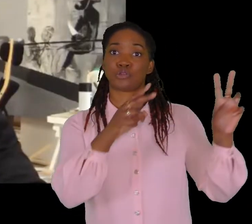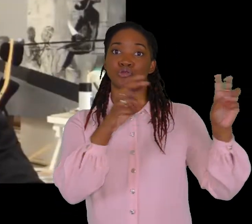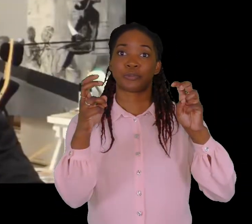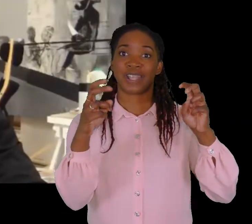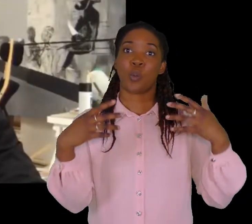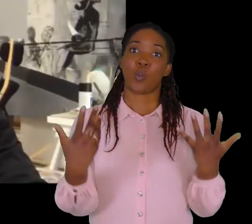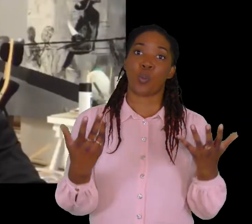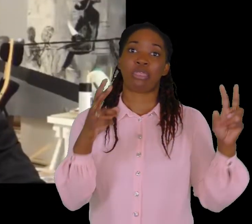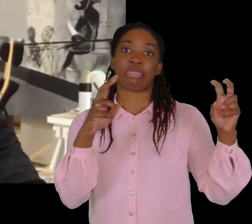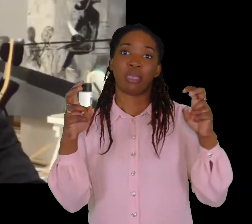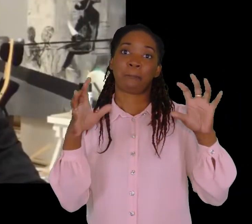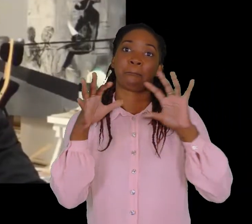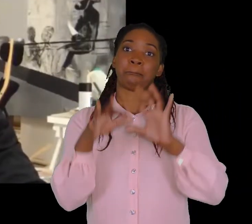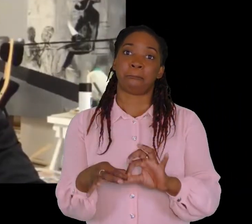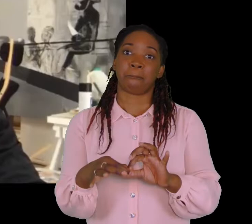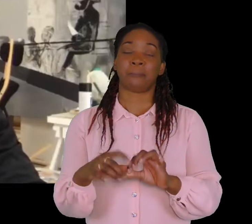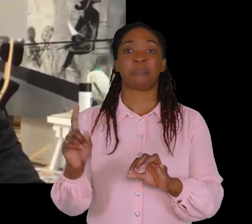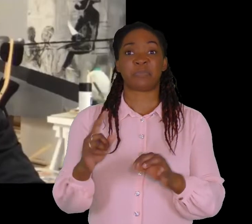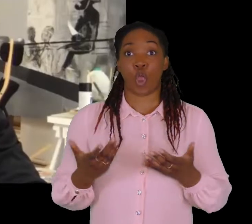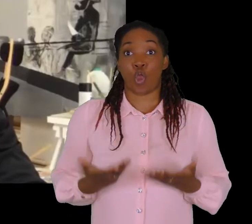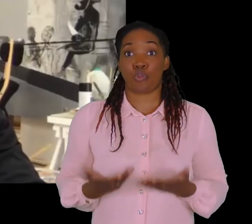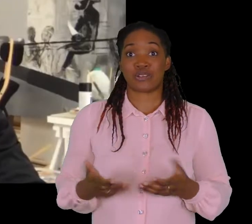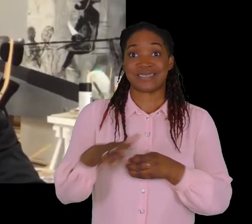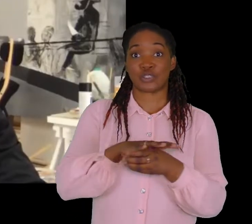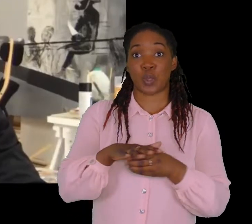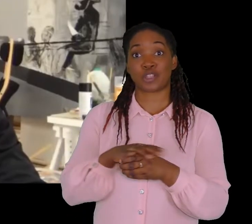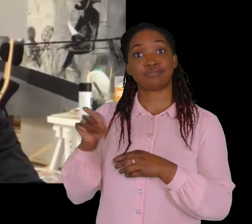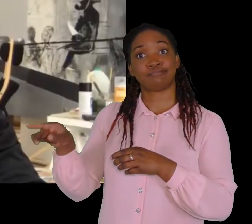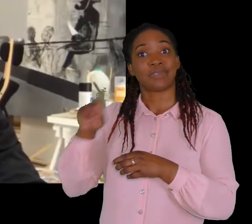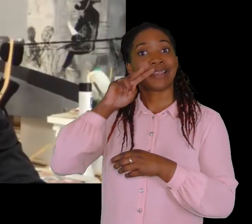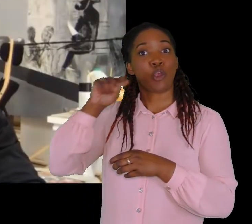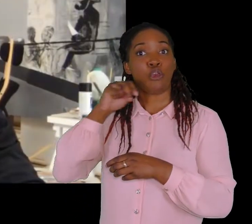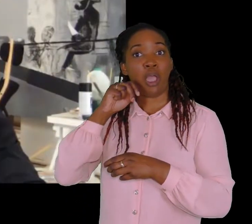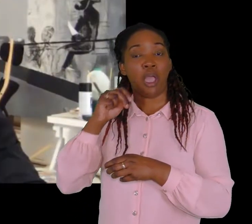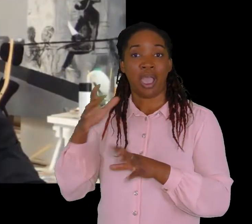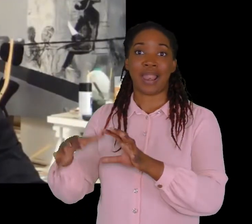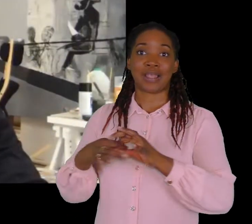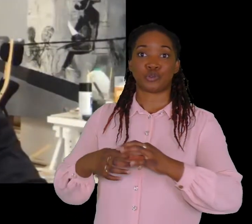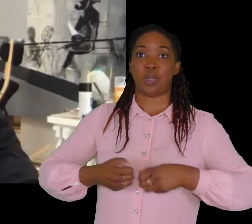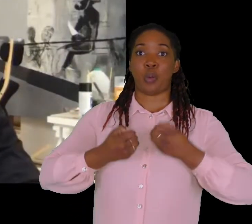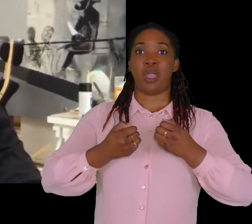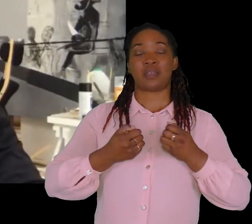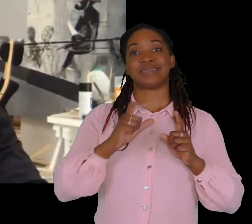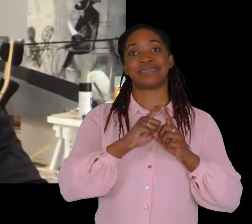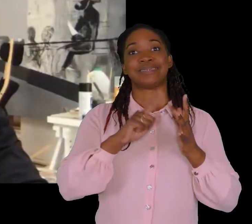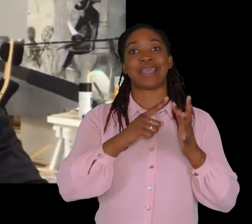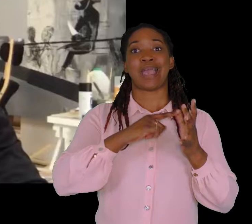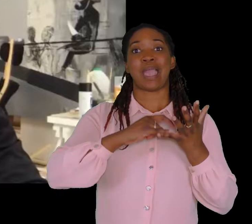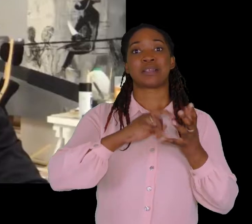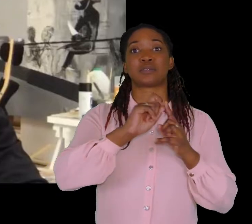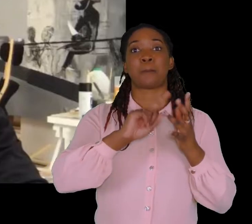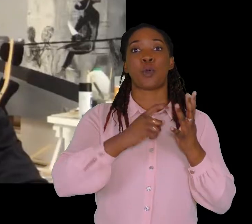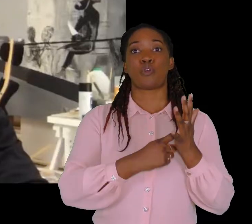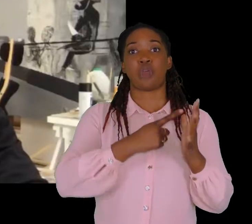subject matter or the themes are based on the current situation of Nigeria from the diaspora. Our